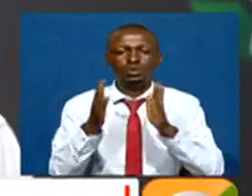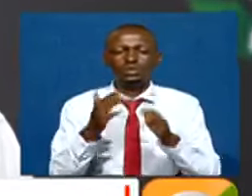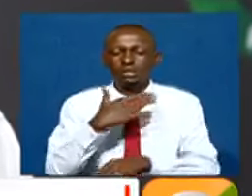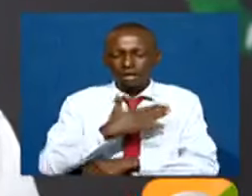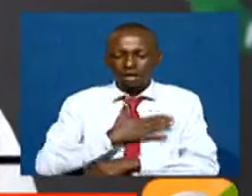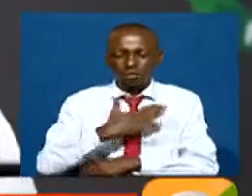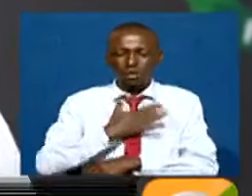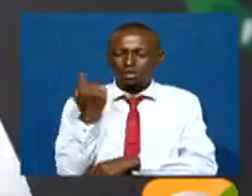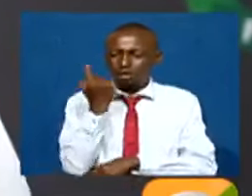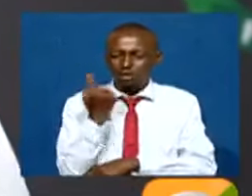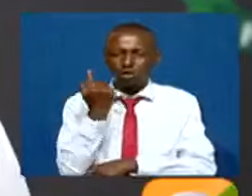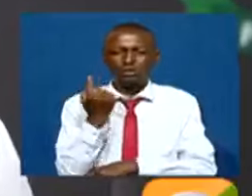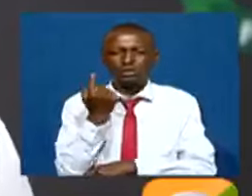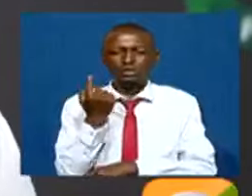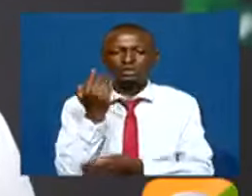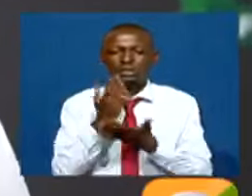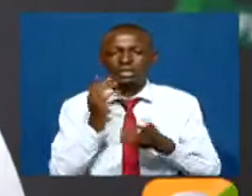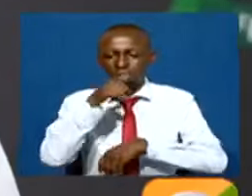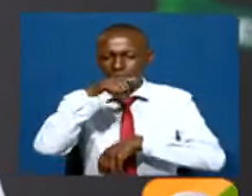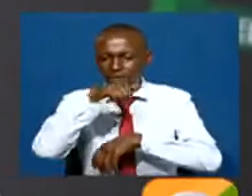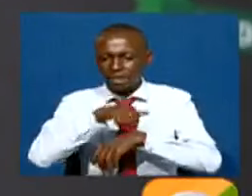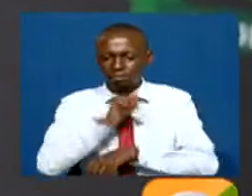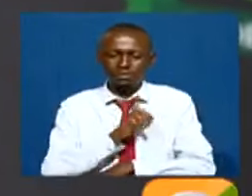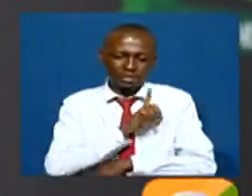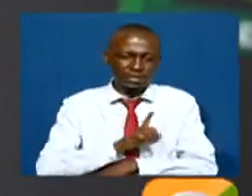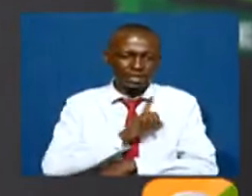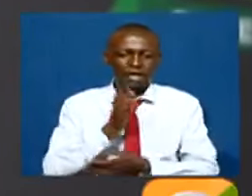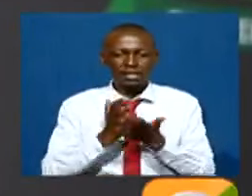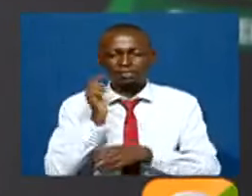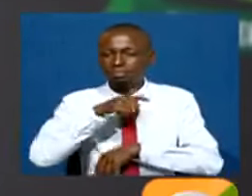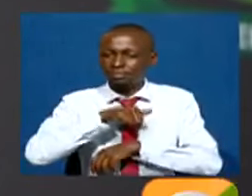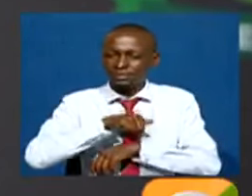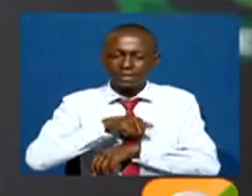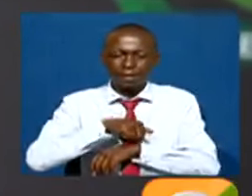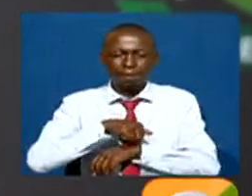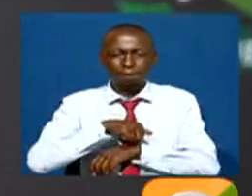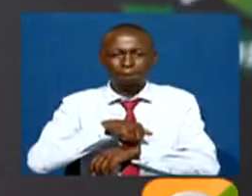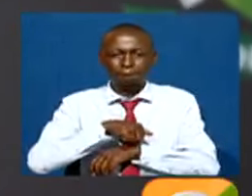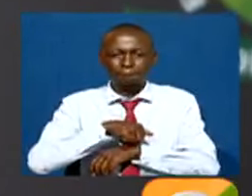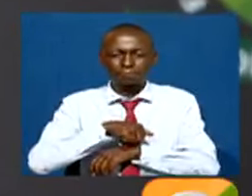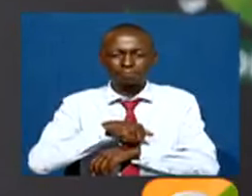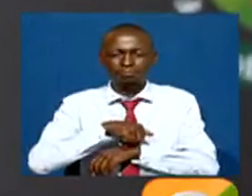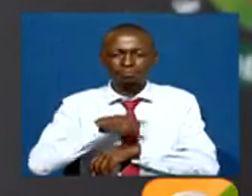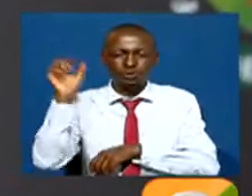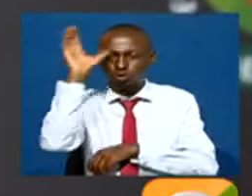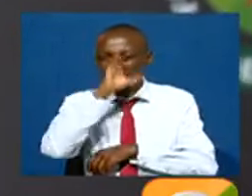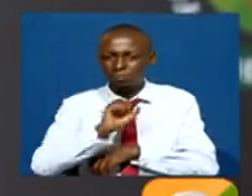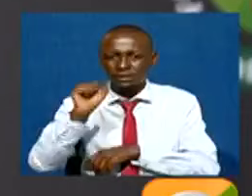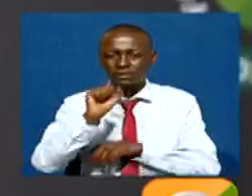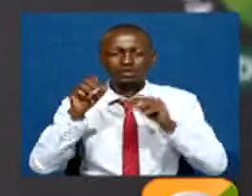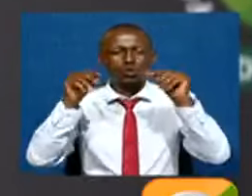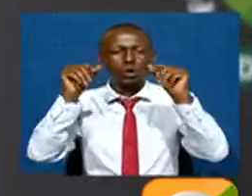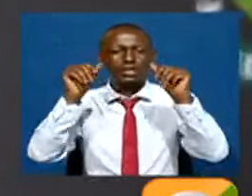side. So sometimes it's luck, sometimes it's some quality missing maybe.